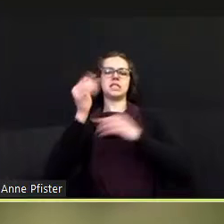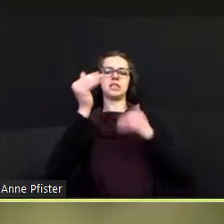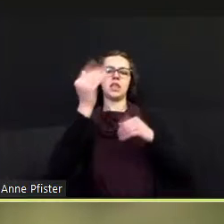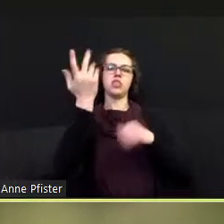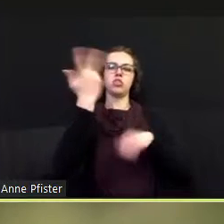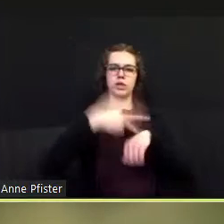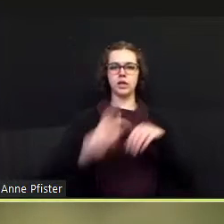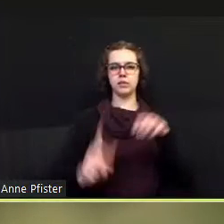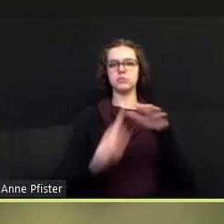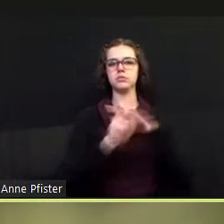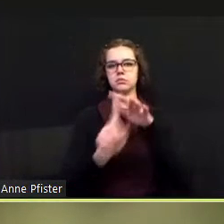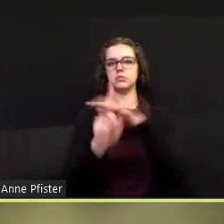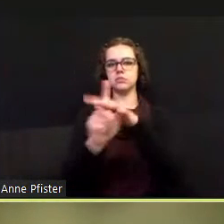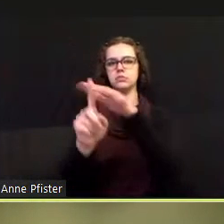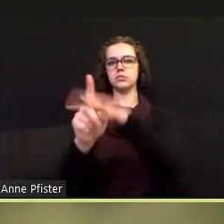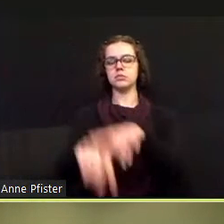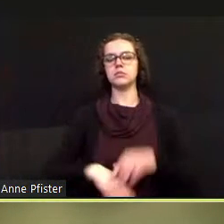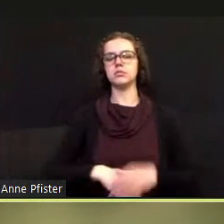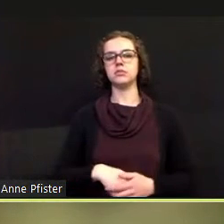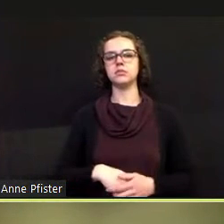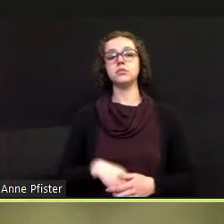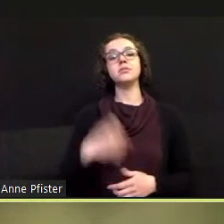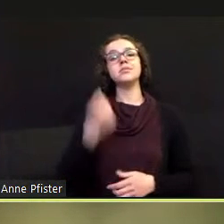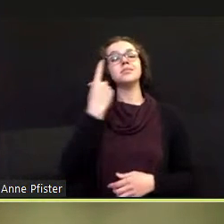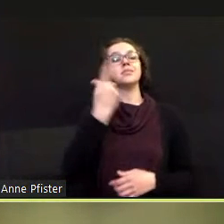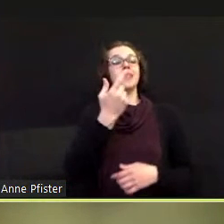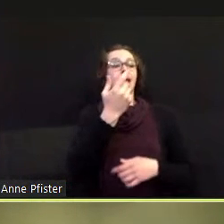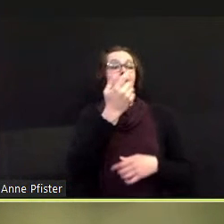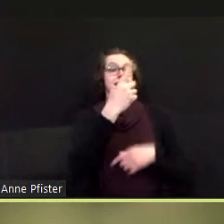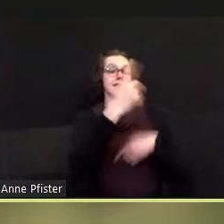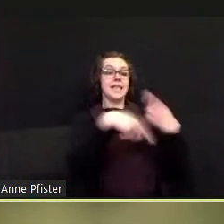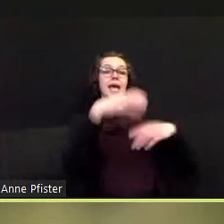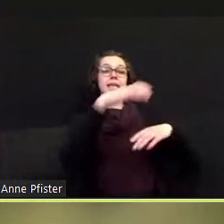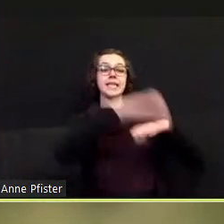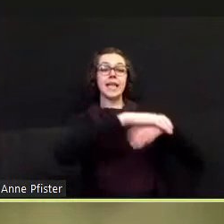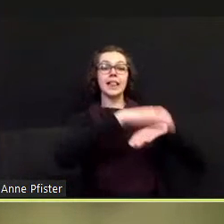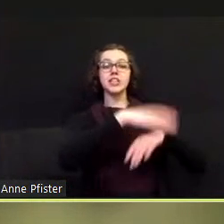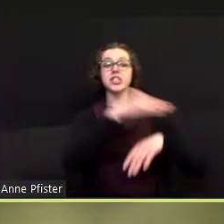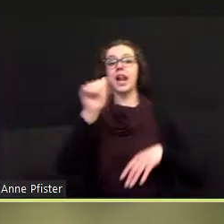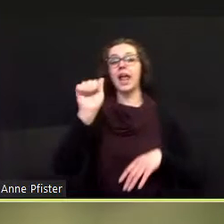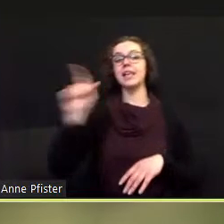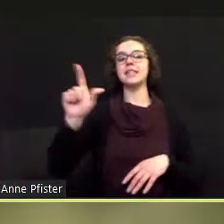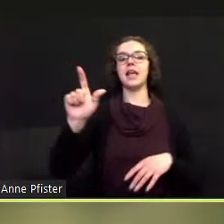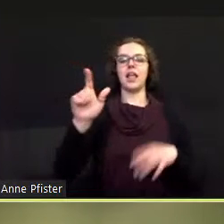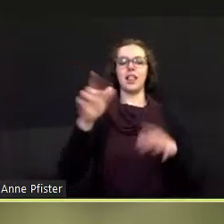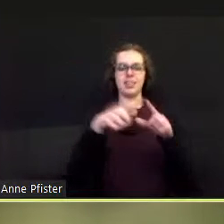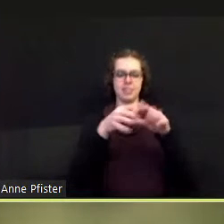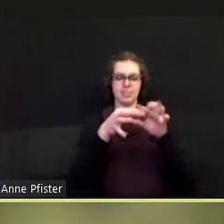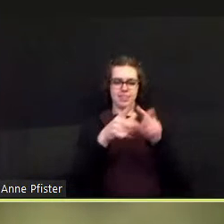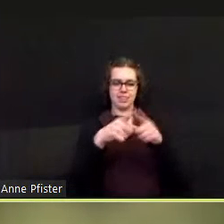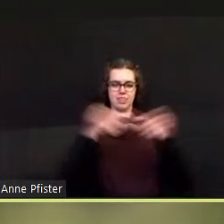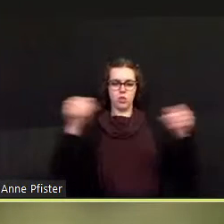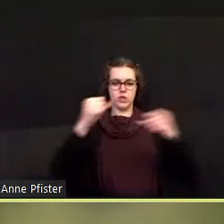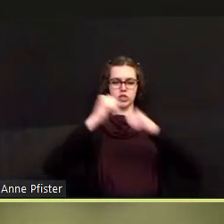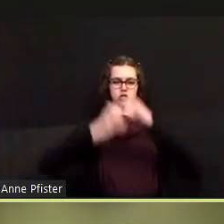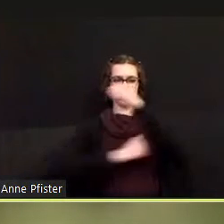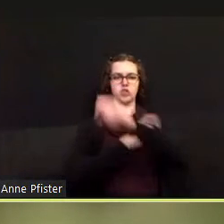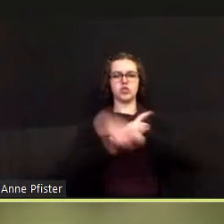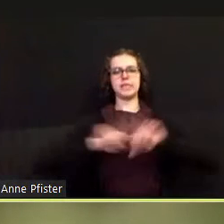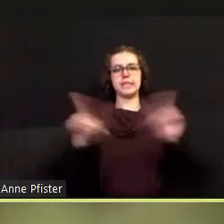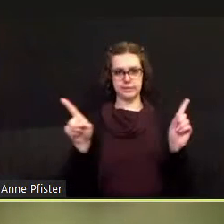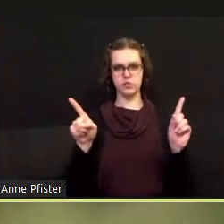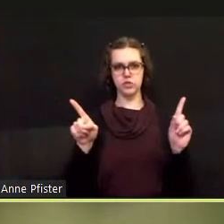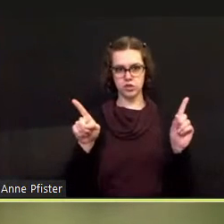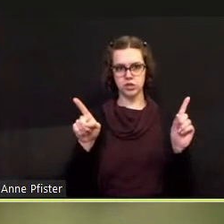Now, it's important to note that signed English and ASL have different linguistic structures, and the ability to understand